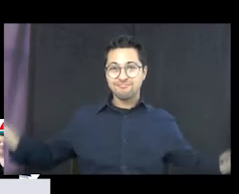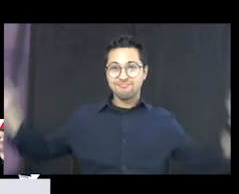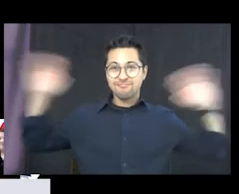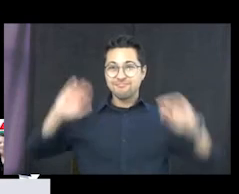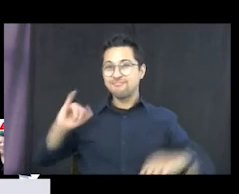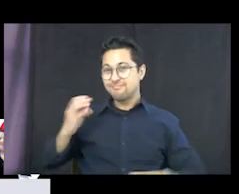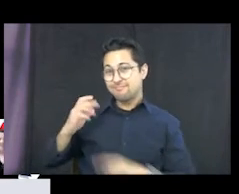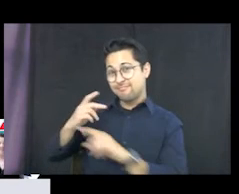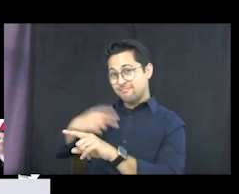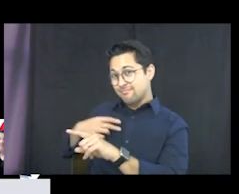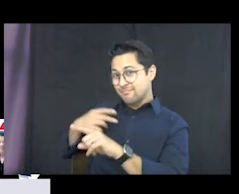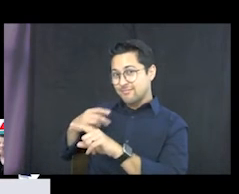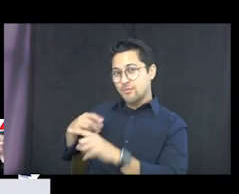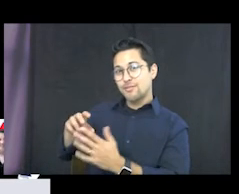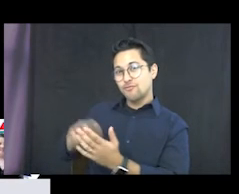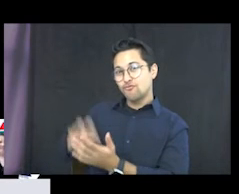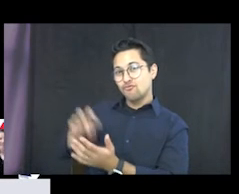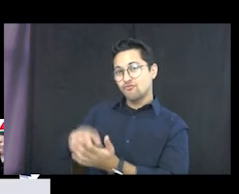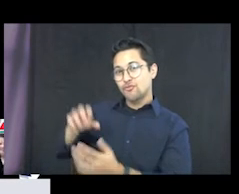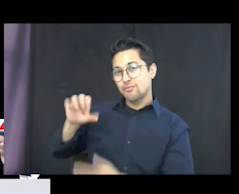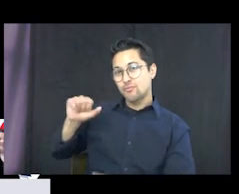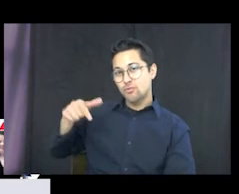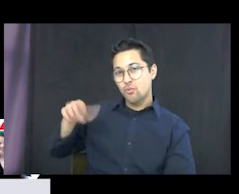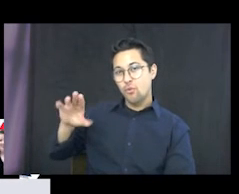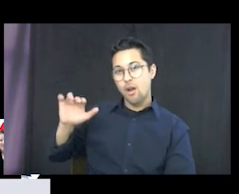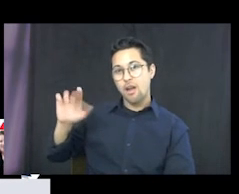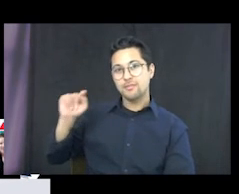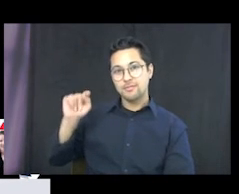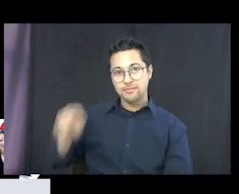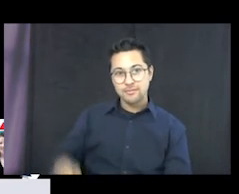milk, jump squat.